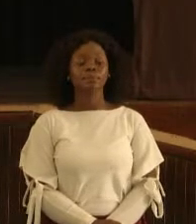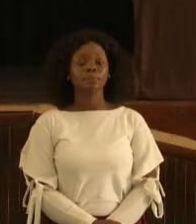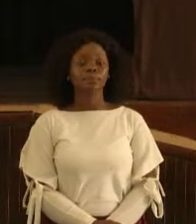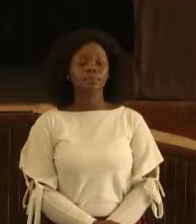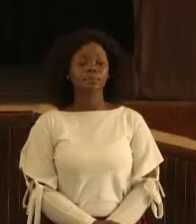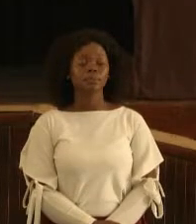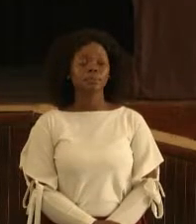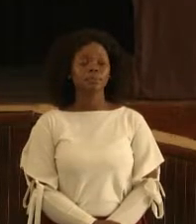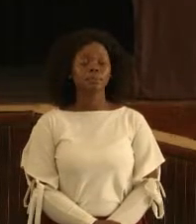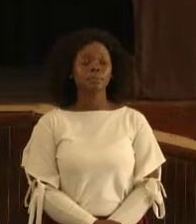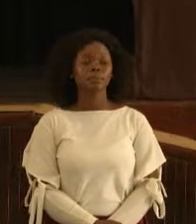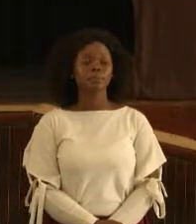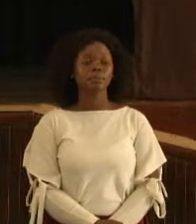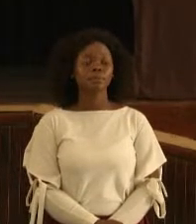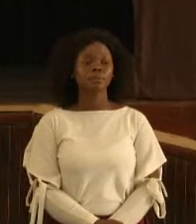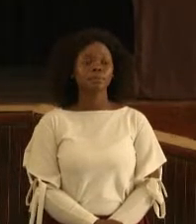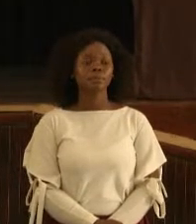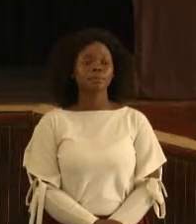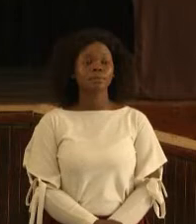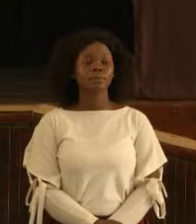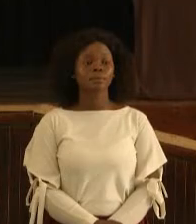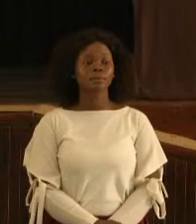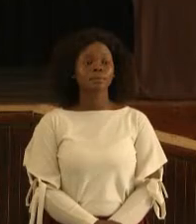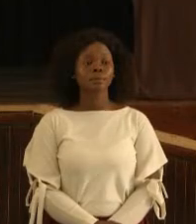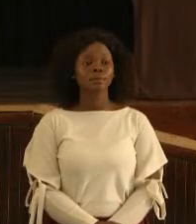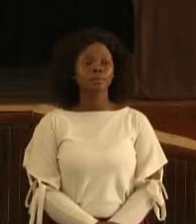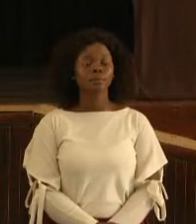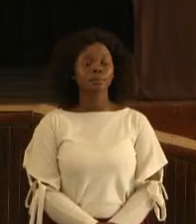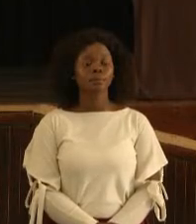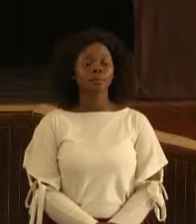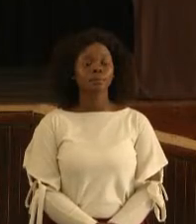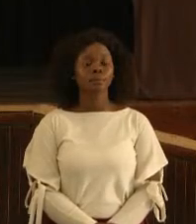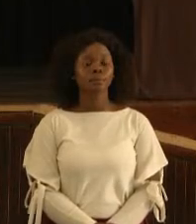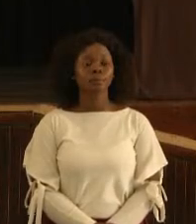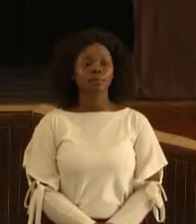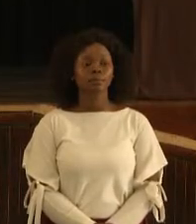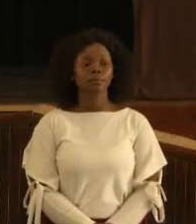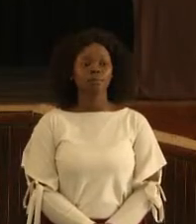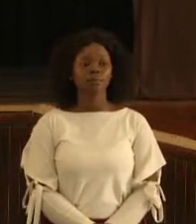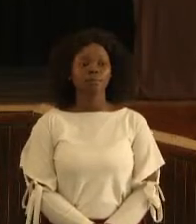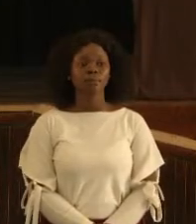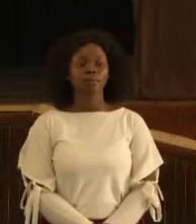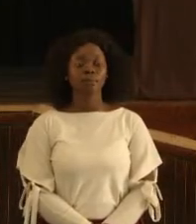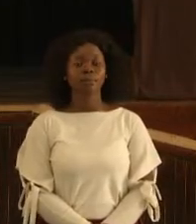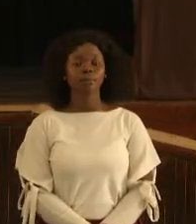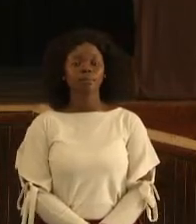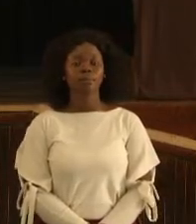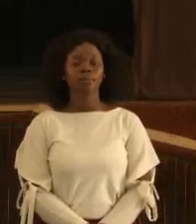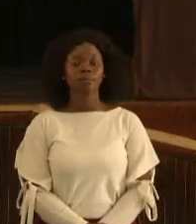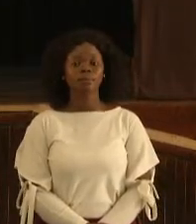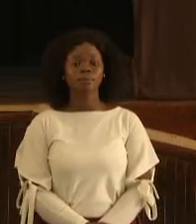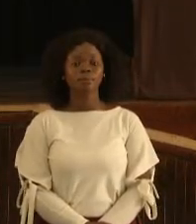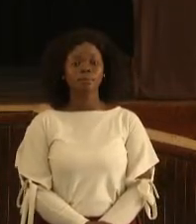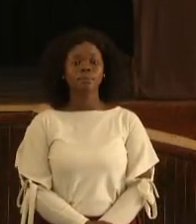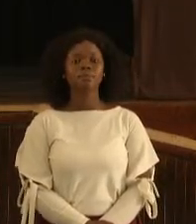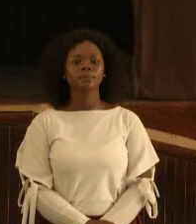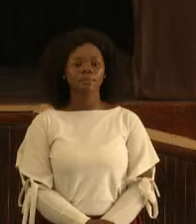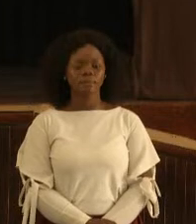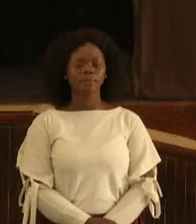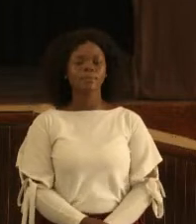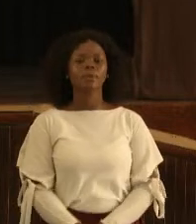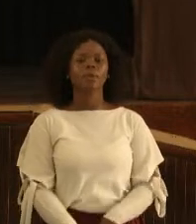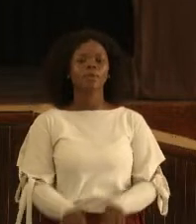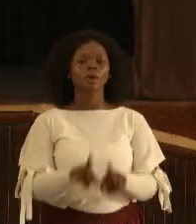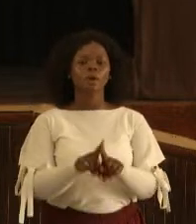submissions. You can take the written submission, submit them over there by that table. And let's request the